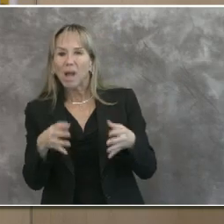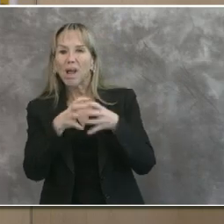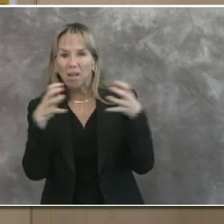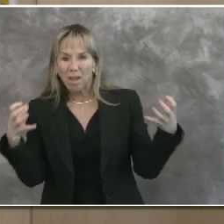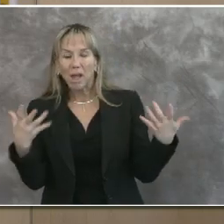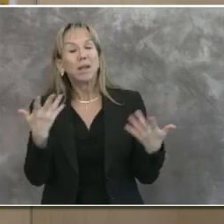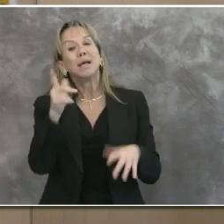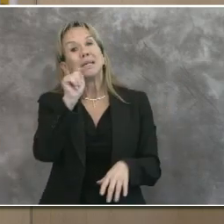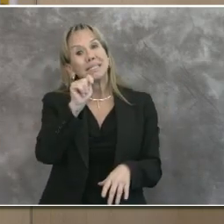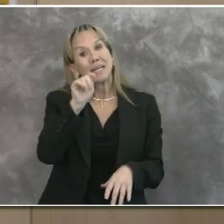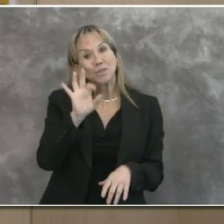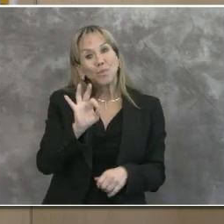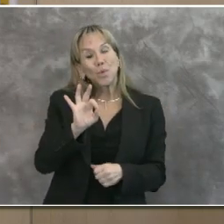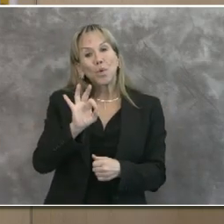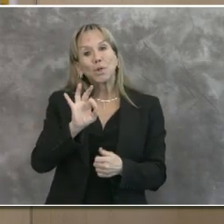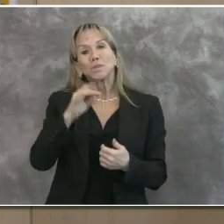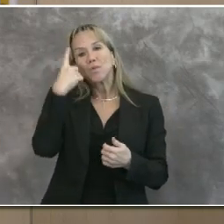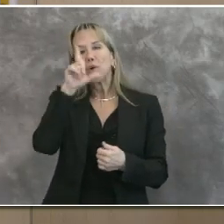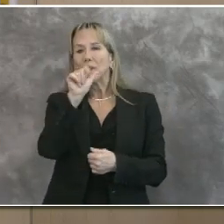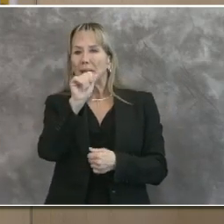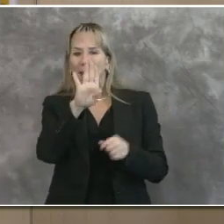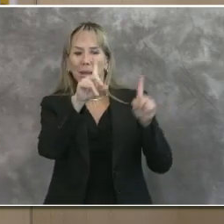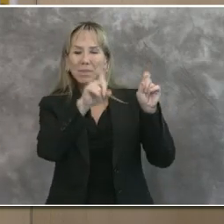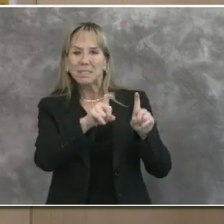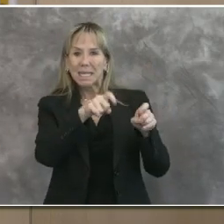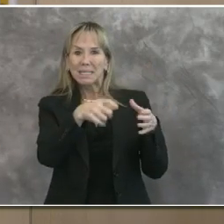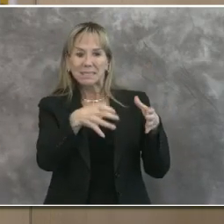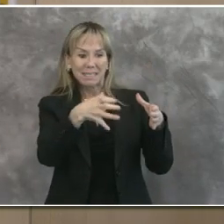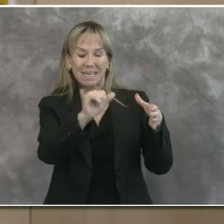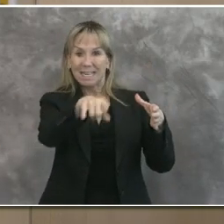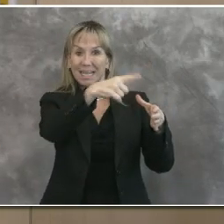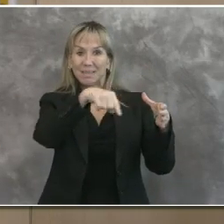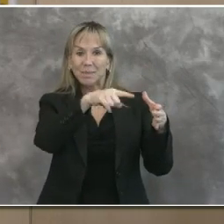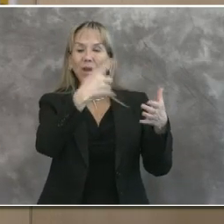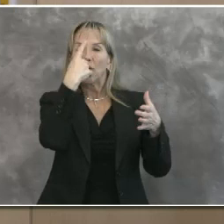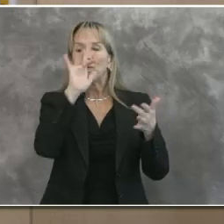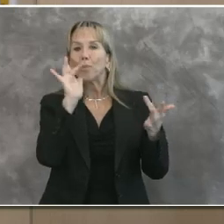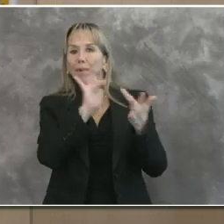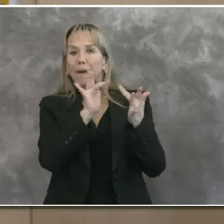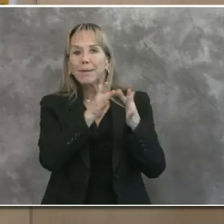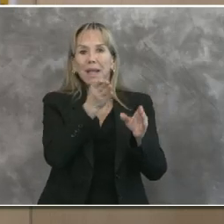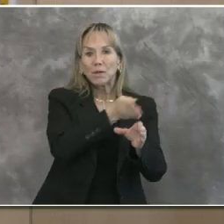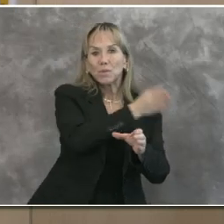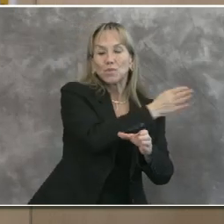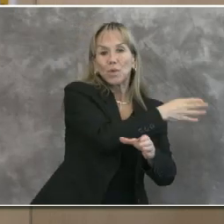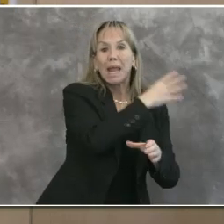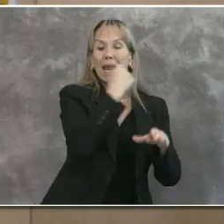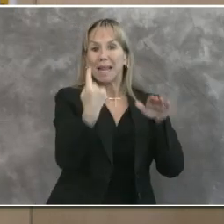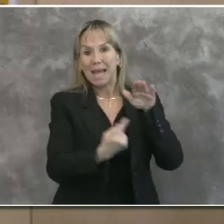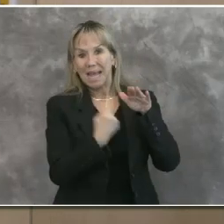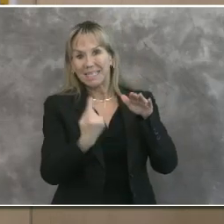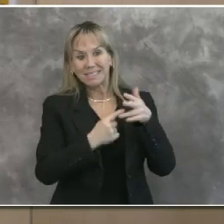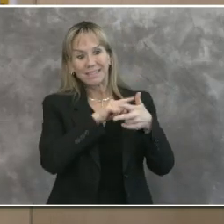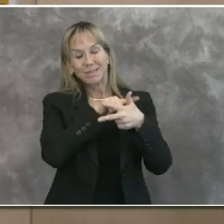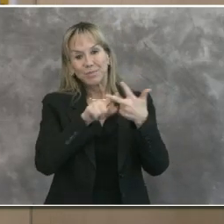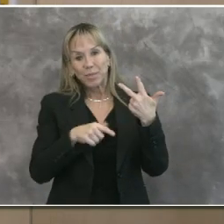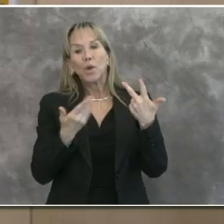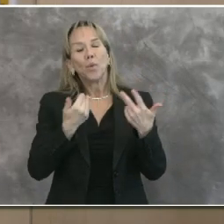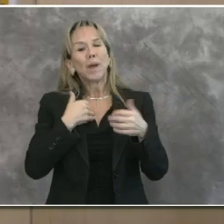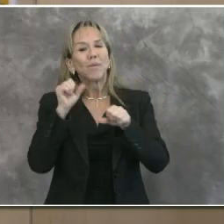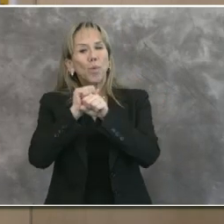the task force for laboratory testing, our contact tracing, and isolation. So we have work